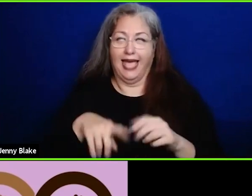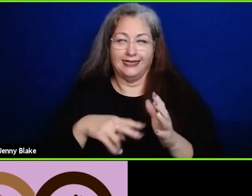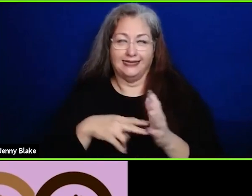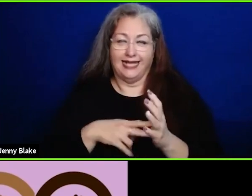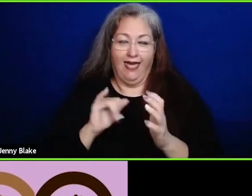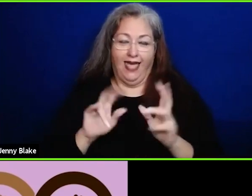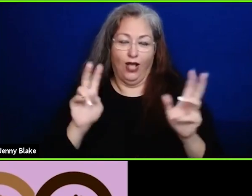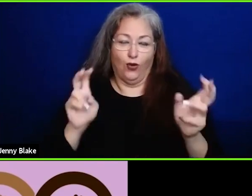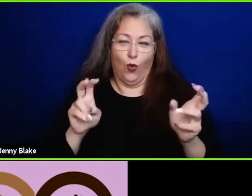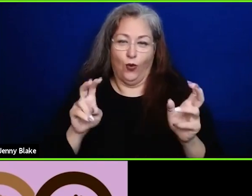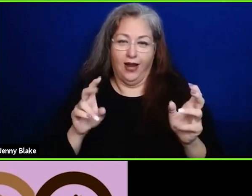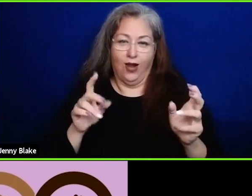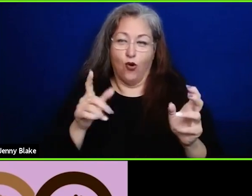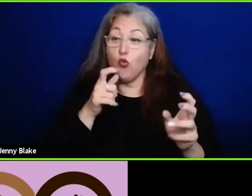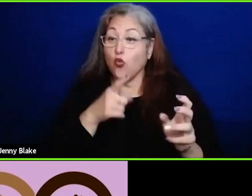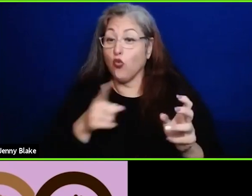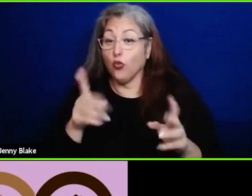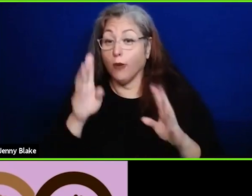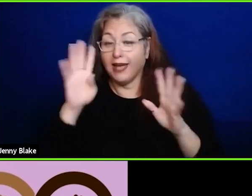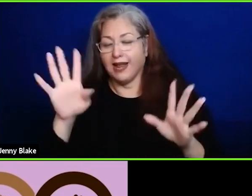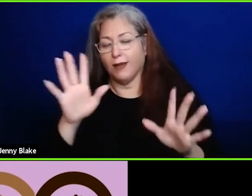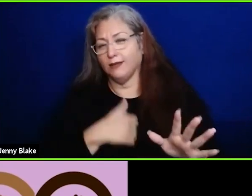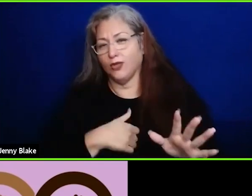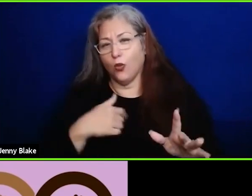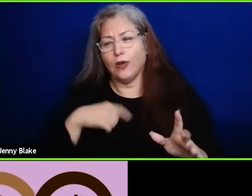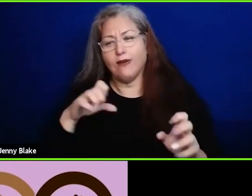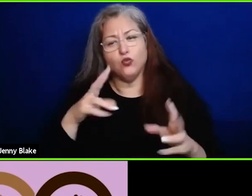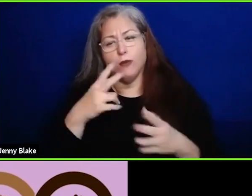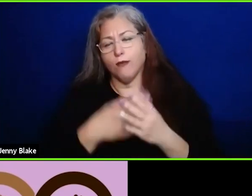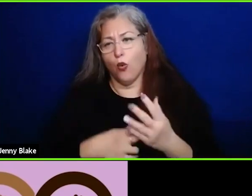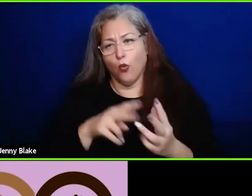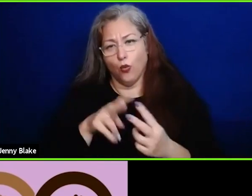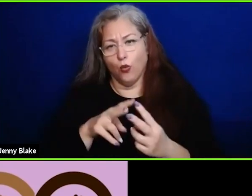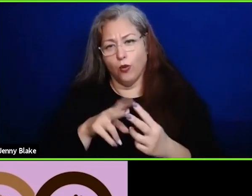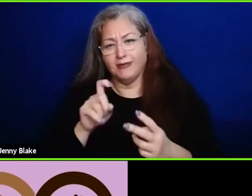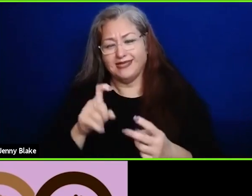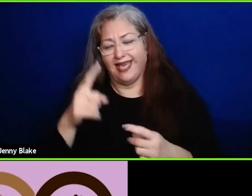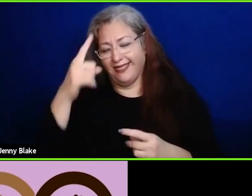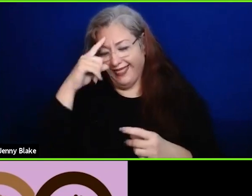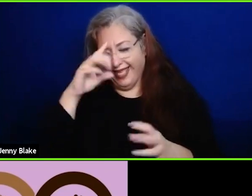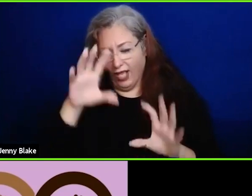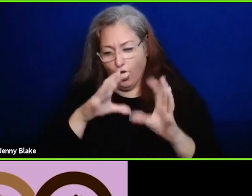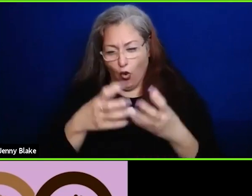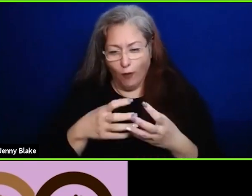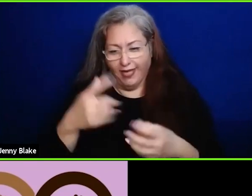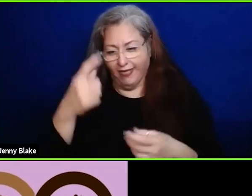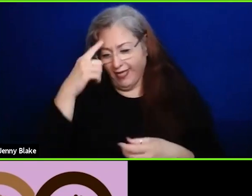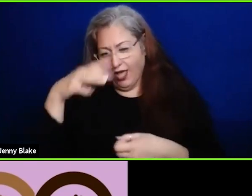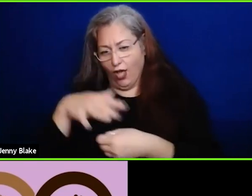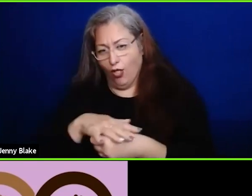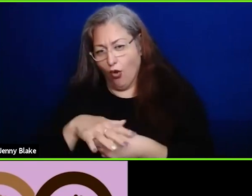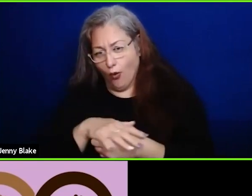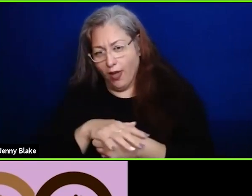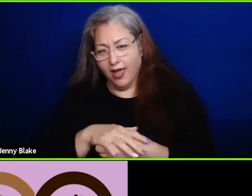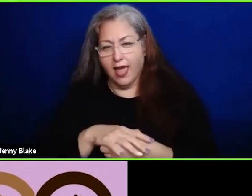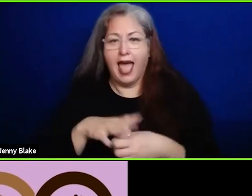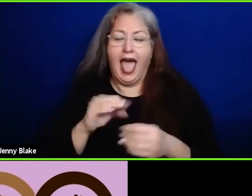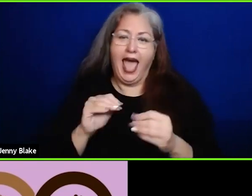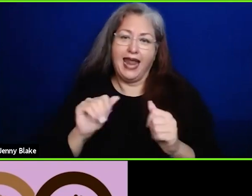but I think we have to do both. I think we have to think globally, think locally, and